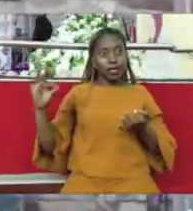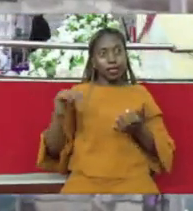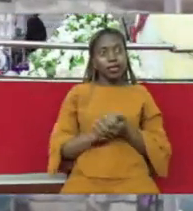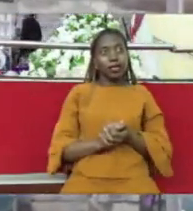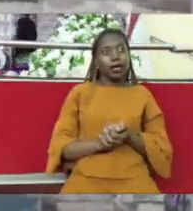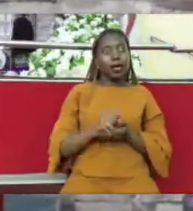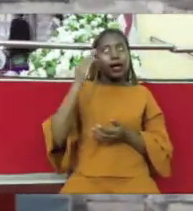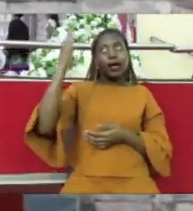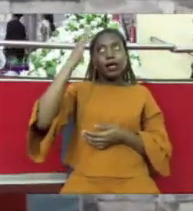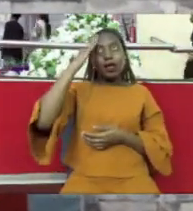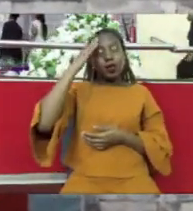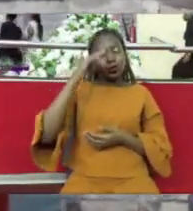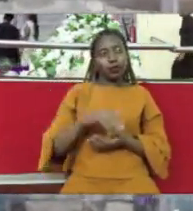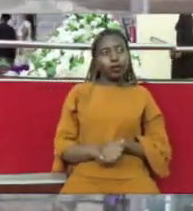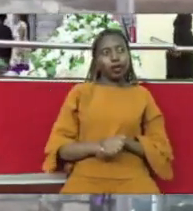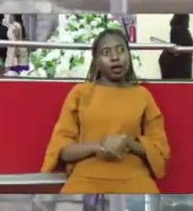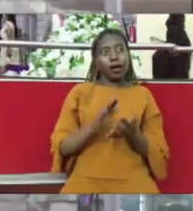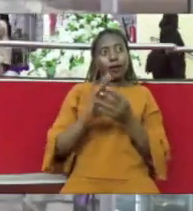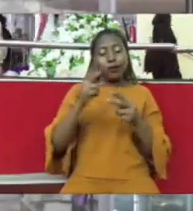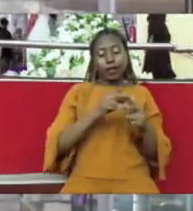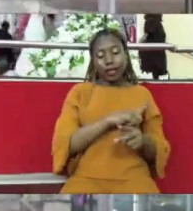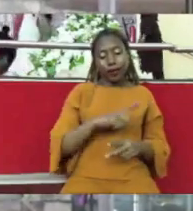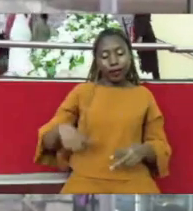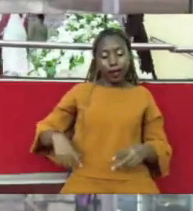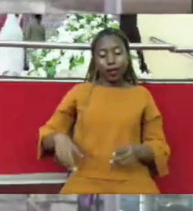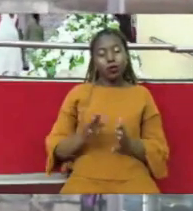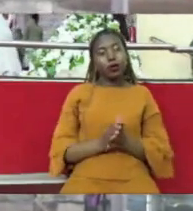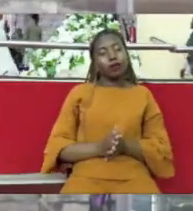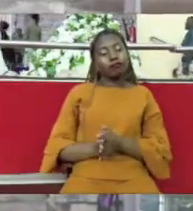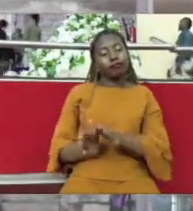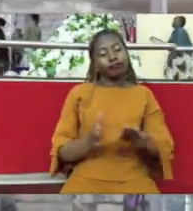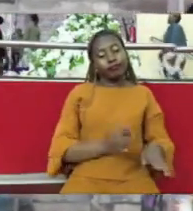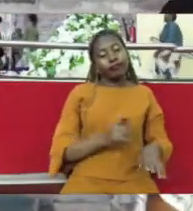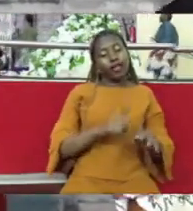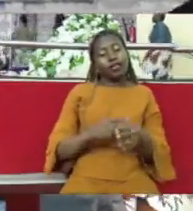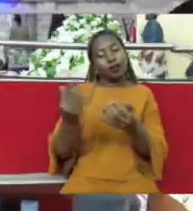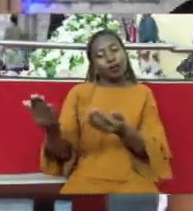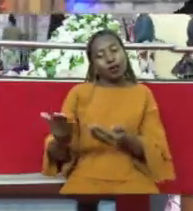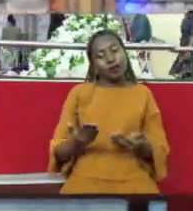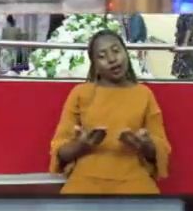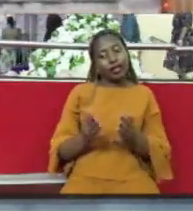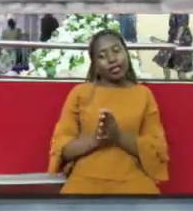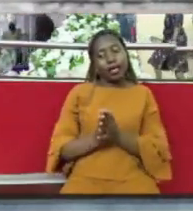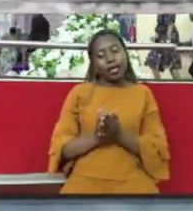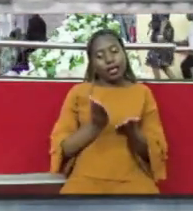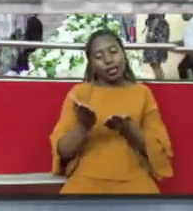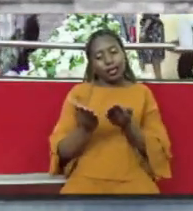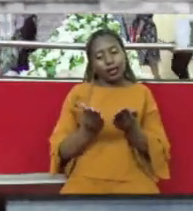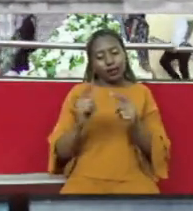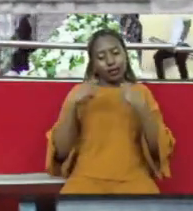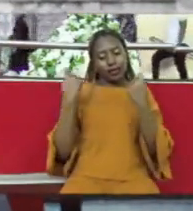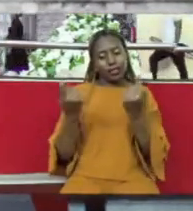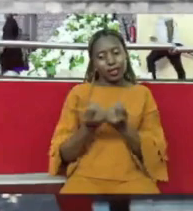knows it. Anajua. Praise the name of the Lord. Amen. As we invite the ministry team briefly. Hata tunapoalipa waalika wana